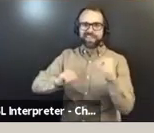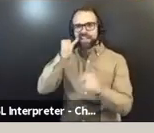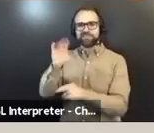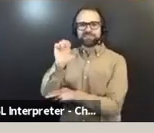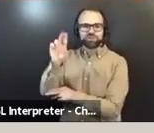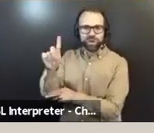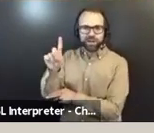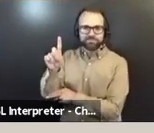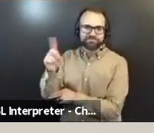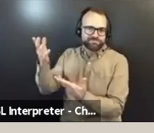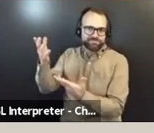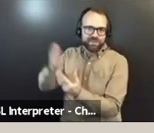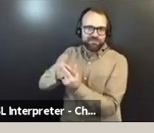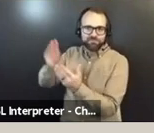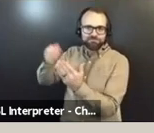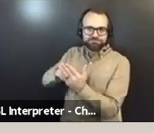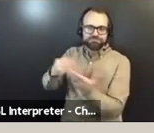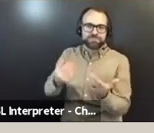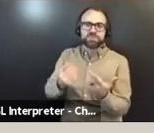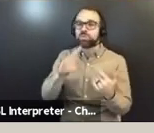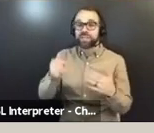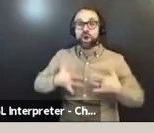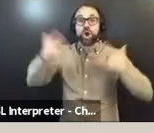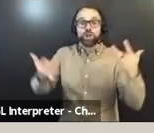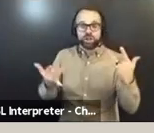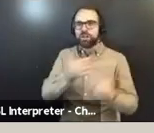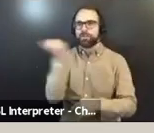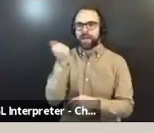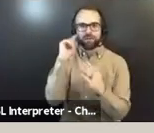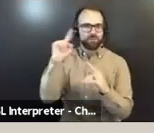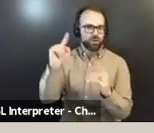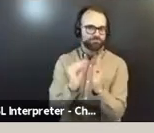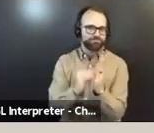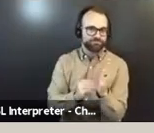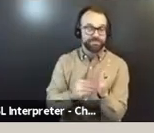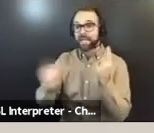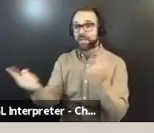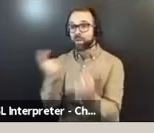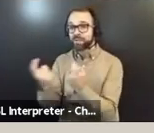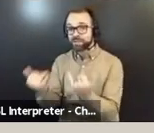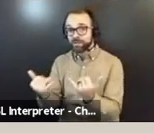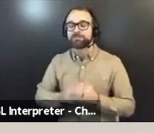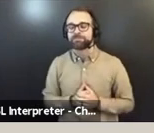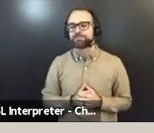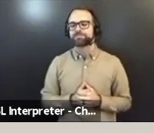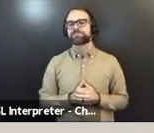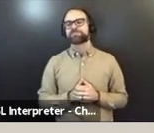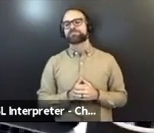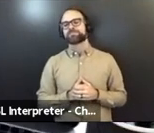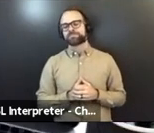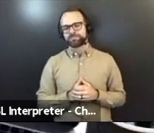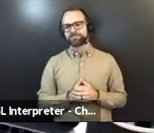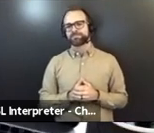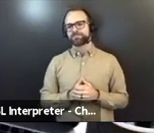guys are doing. Any questions on this? Jordan. We have two questions in the chat. So the